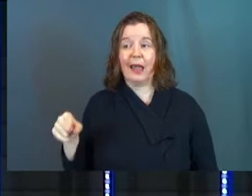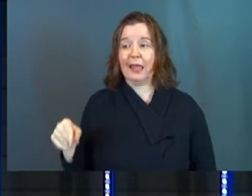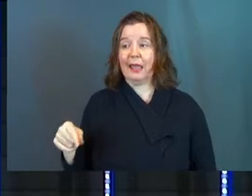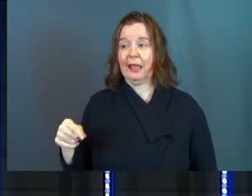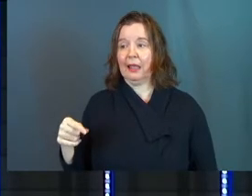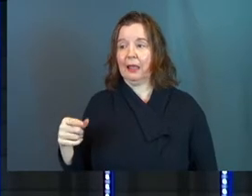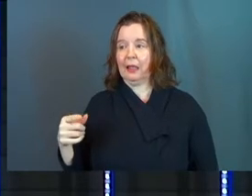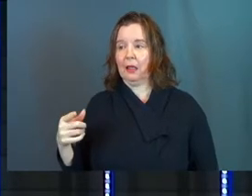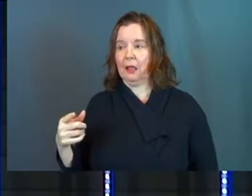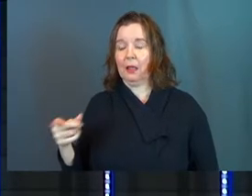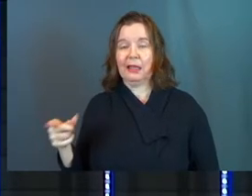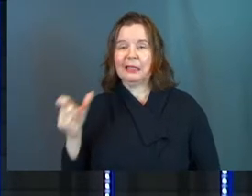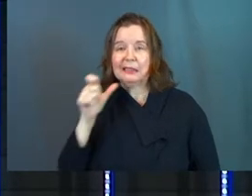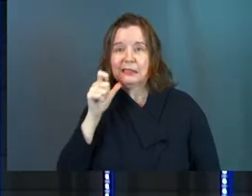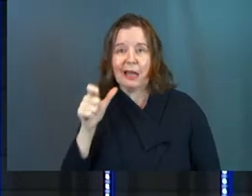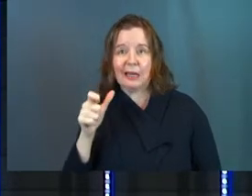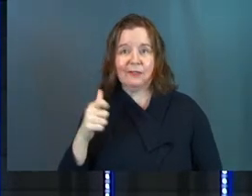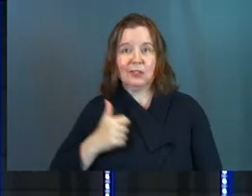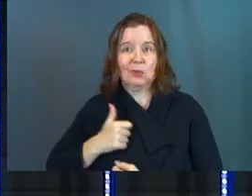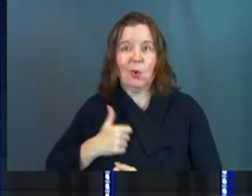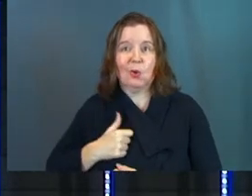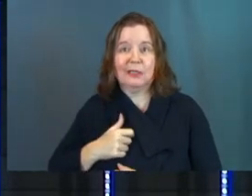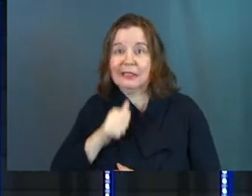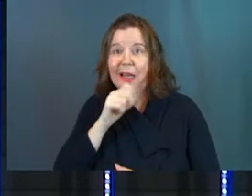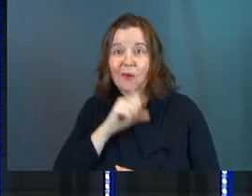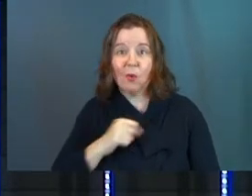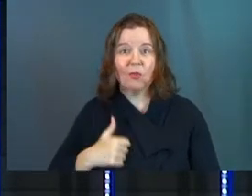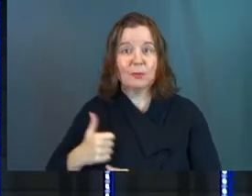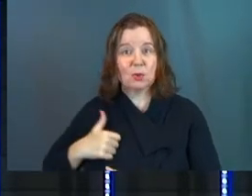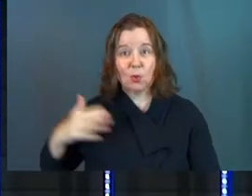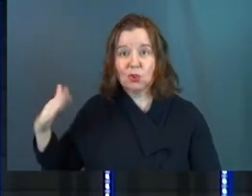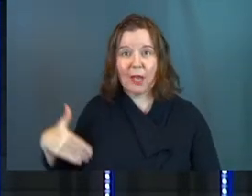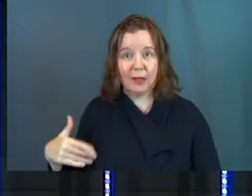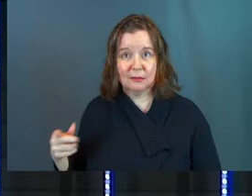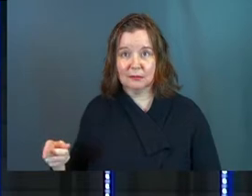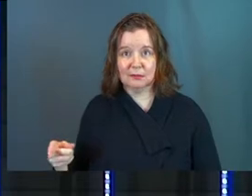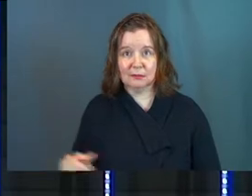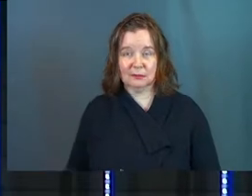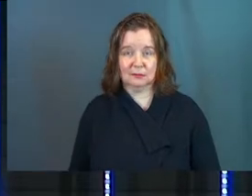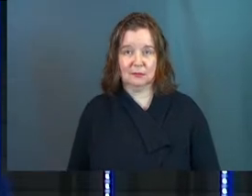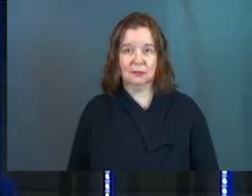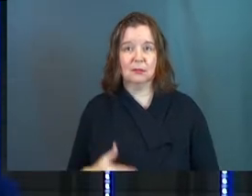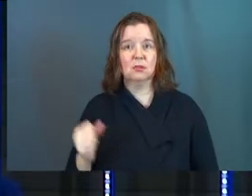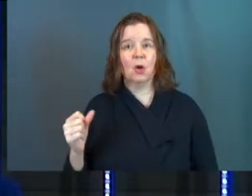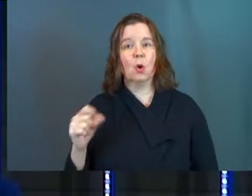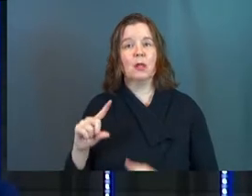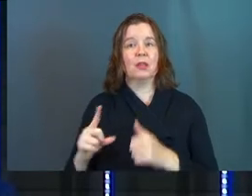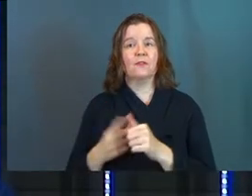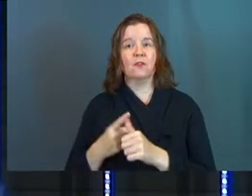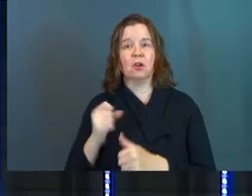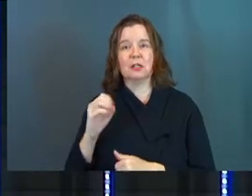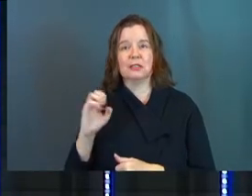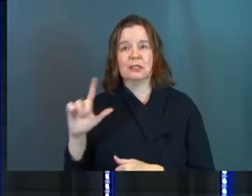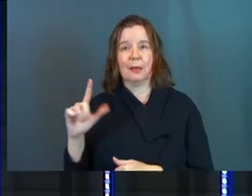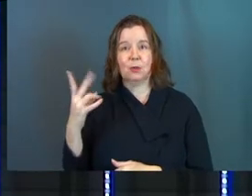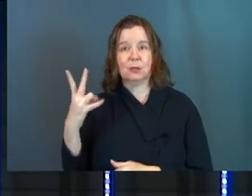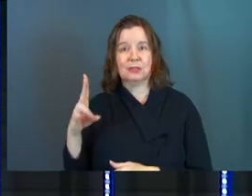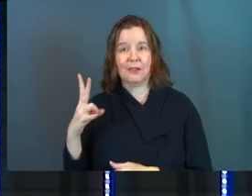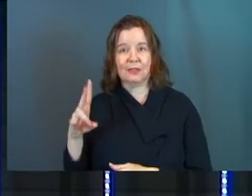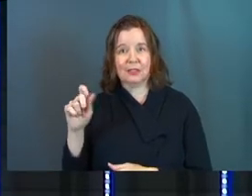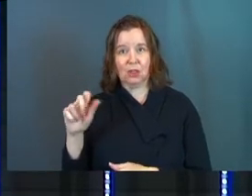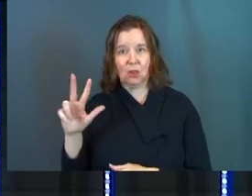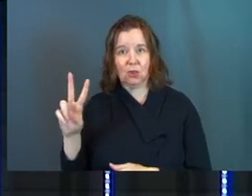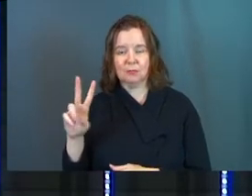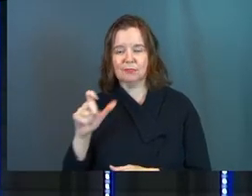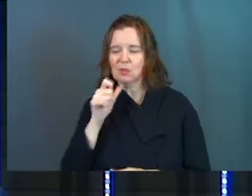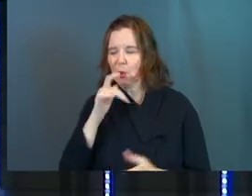Like he's not even a soldier. He's not even old enough to be a soldier yet. And so it's 1 Samuel 17, 32.